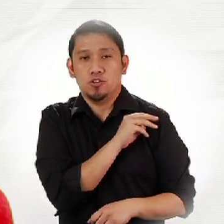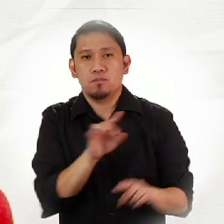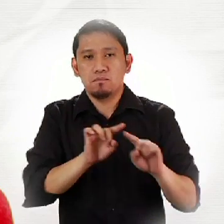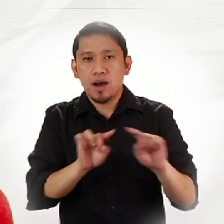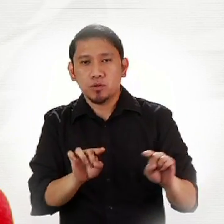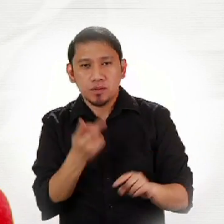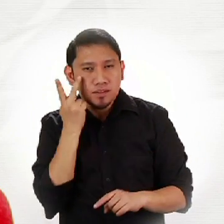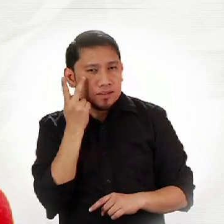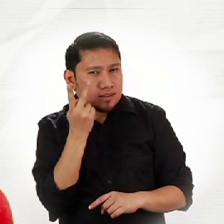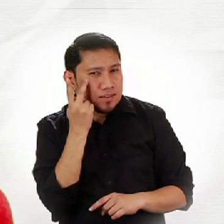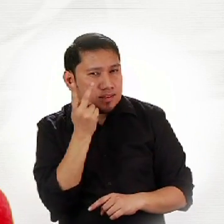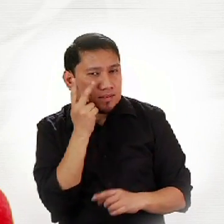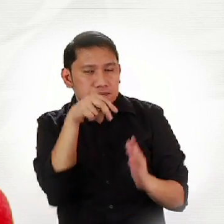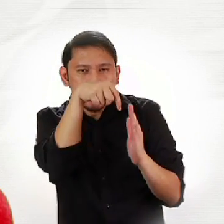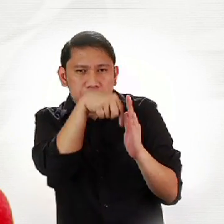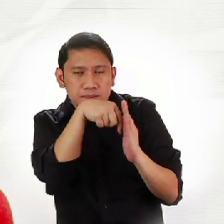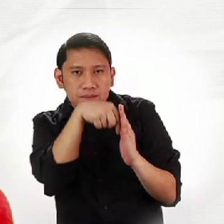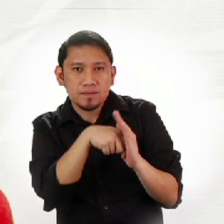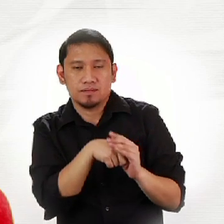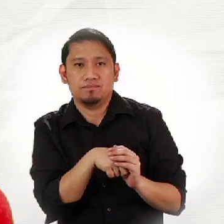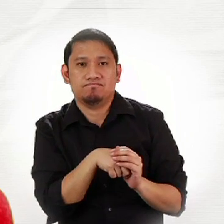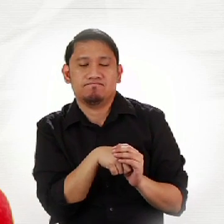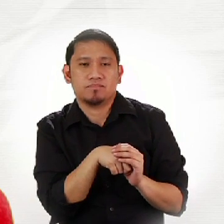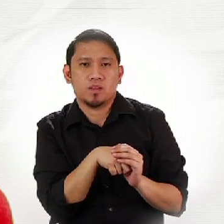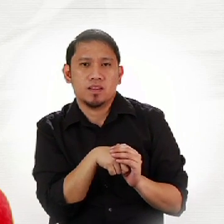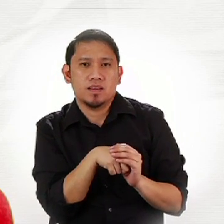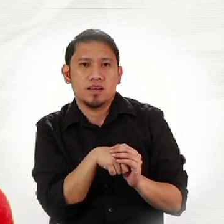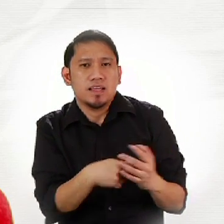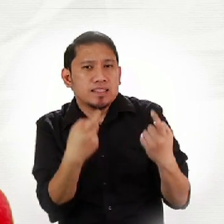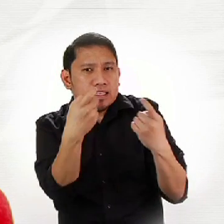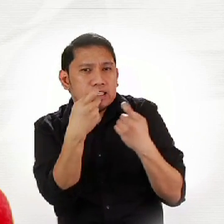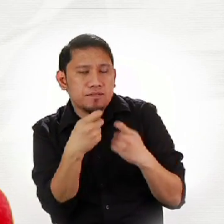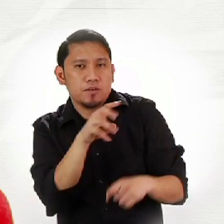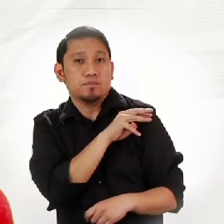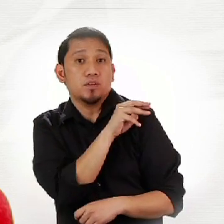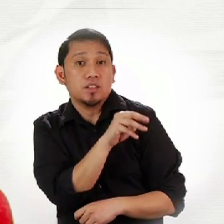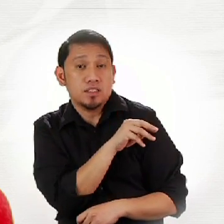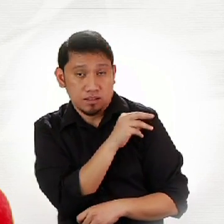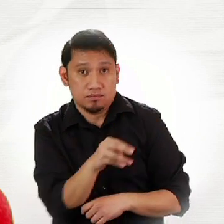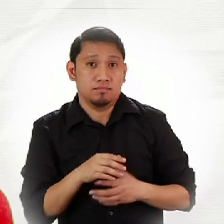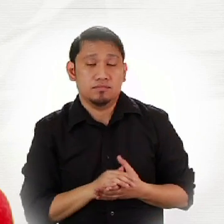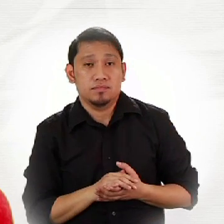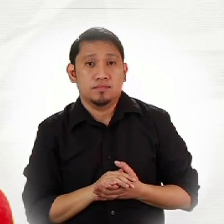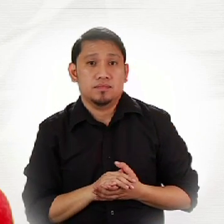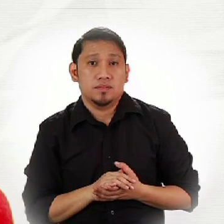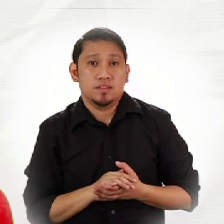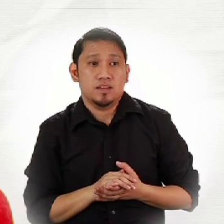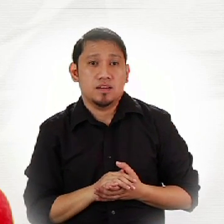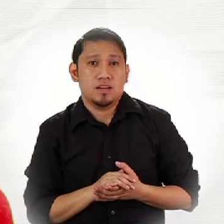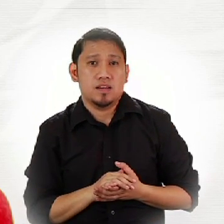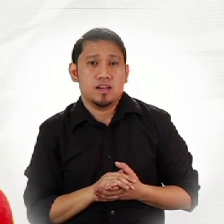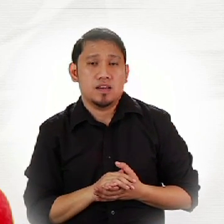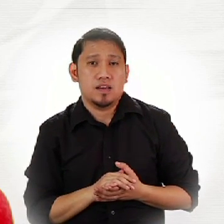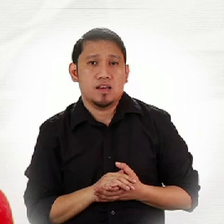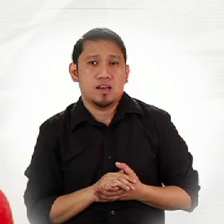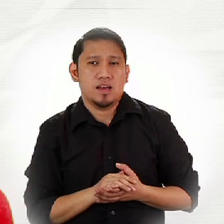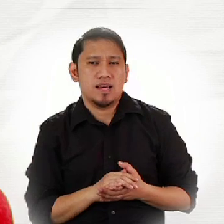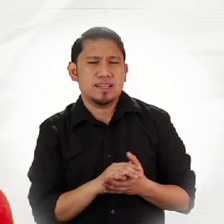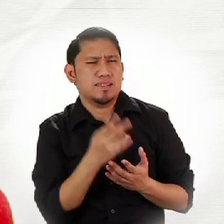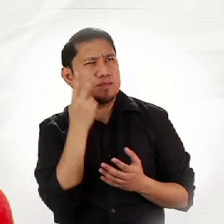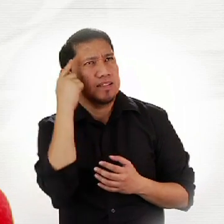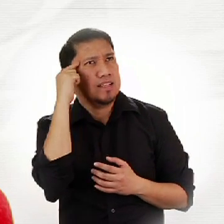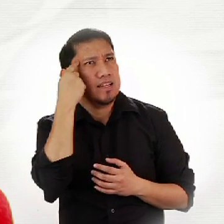closely at the gift of mission, employing the images of